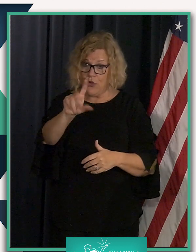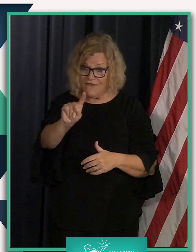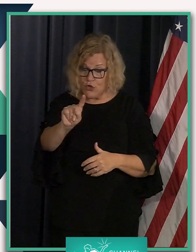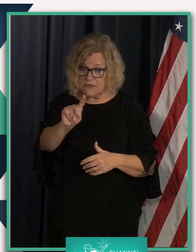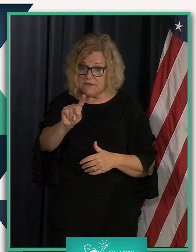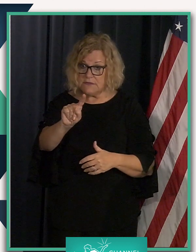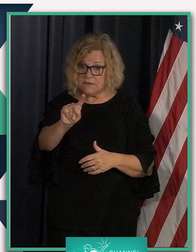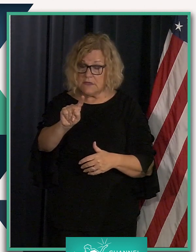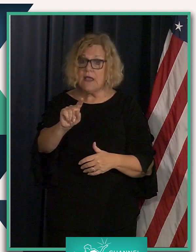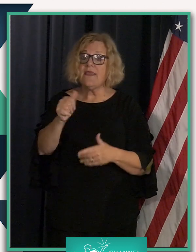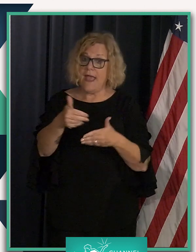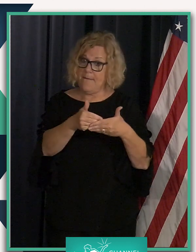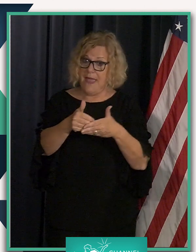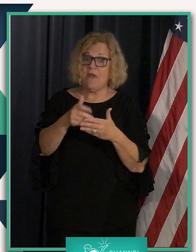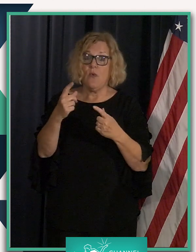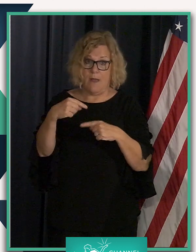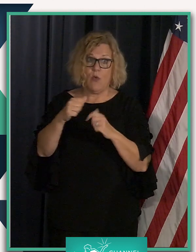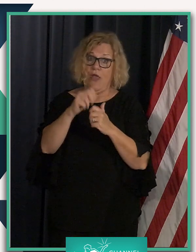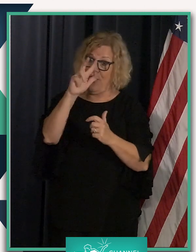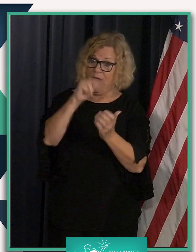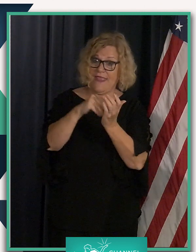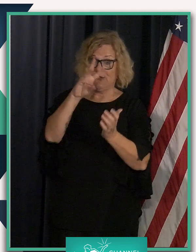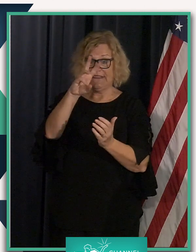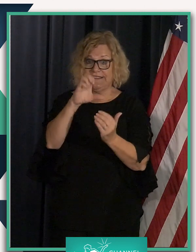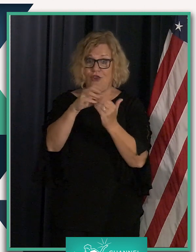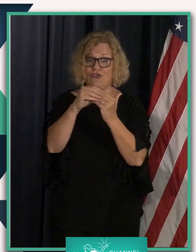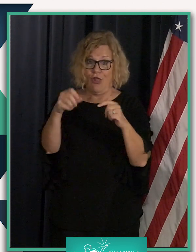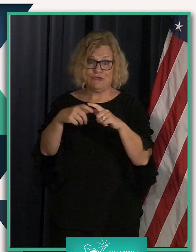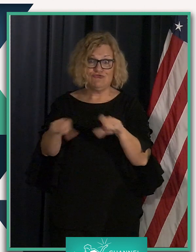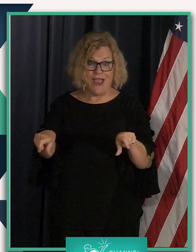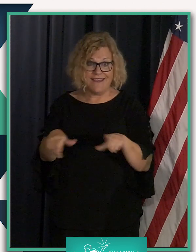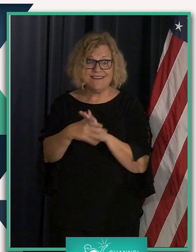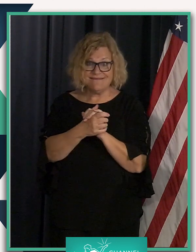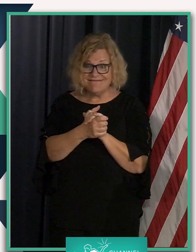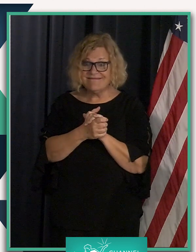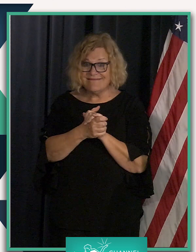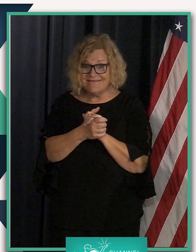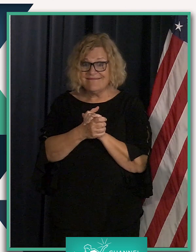31st, that baby comes with a $3,600 check.